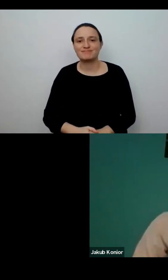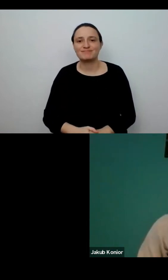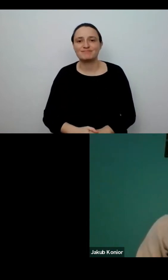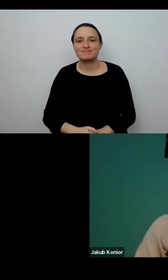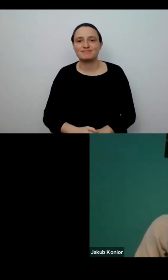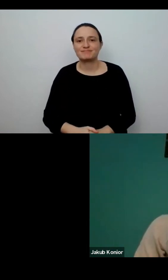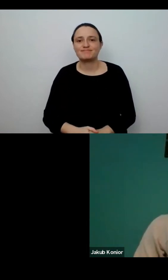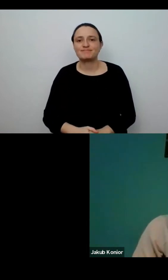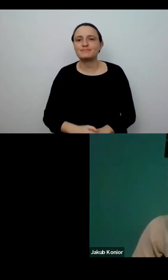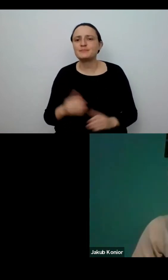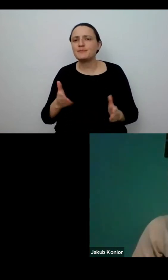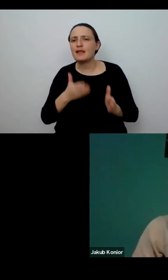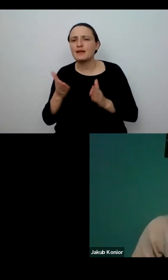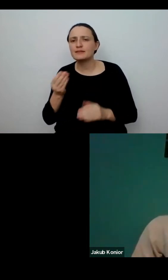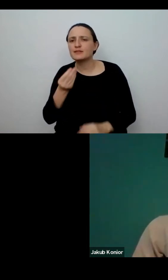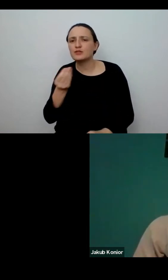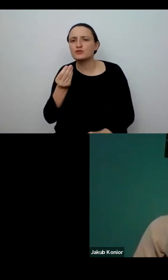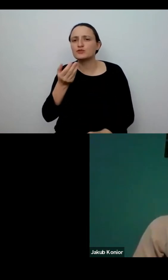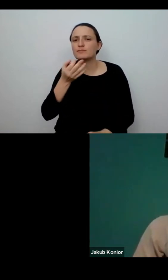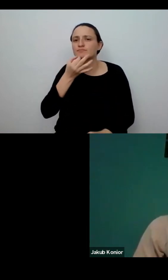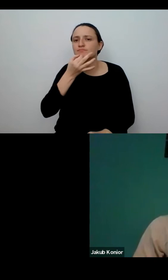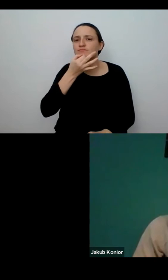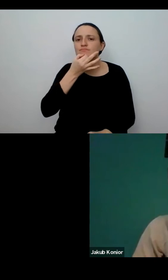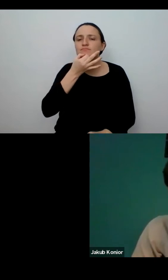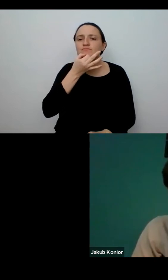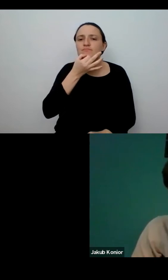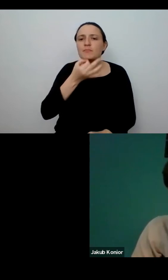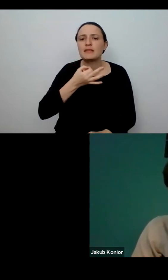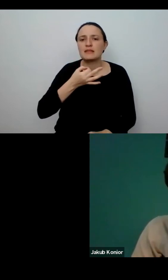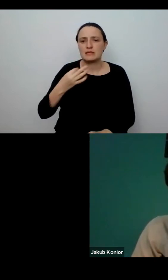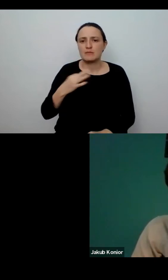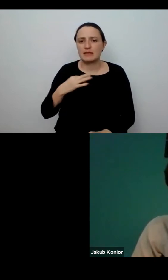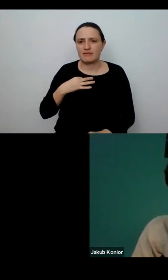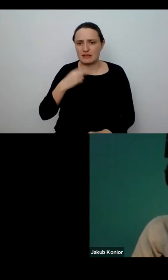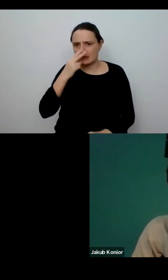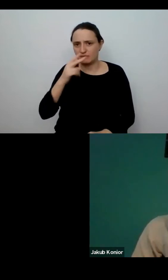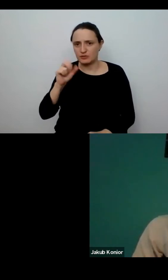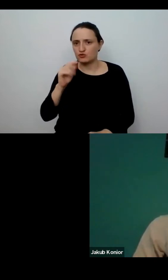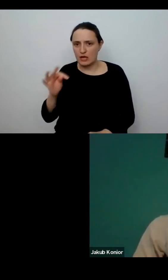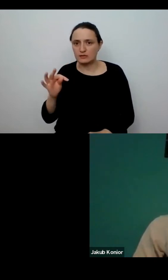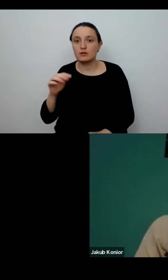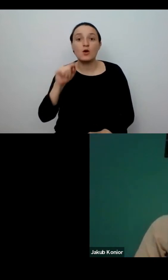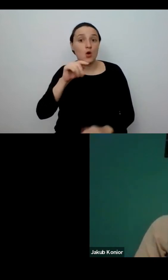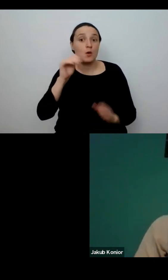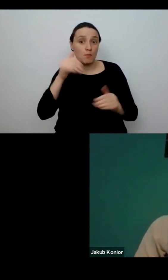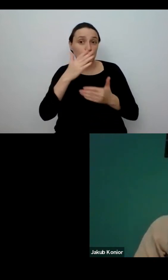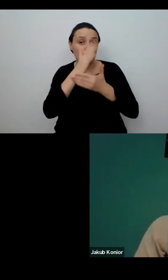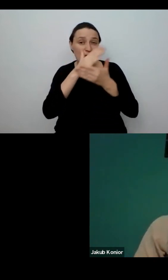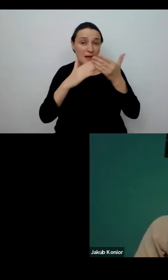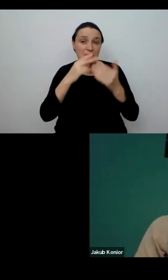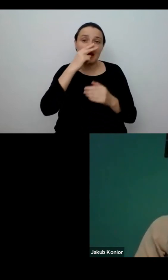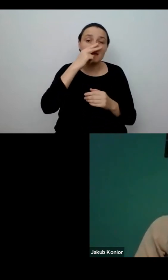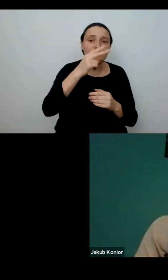So is it possible to see on this light pollution map the lighting of the church